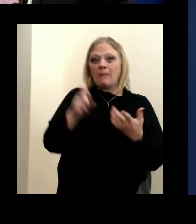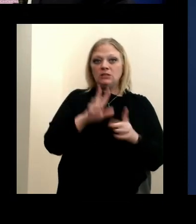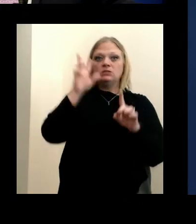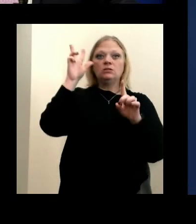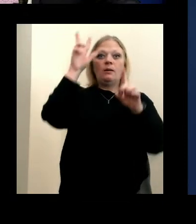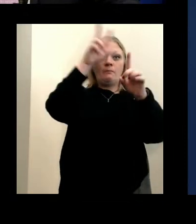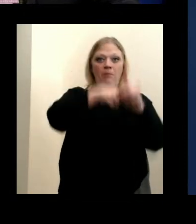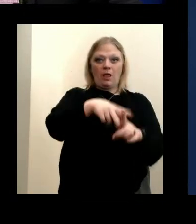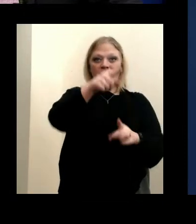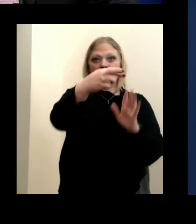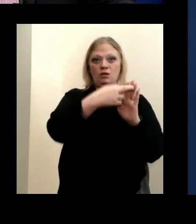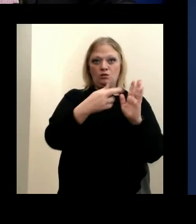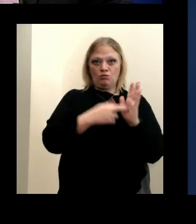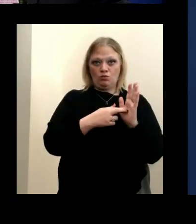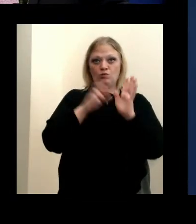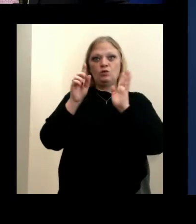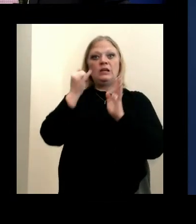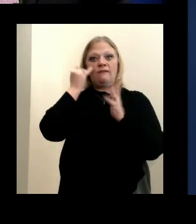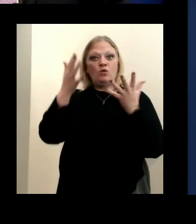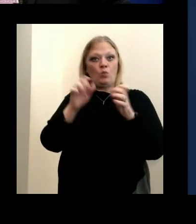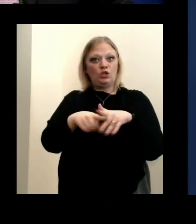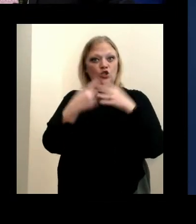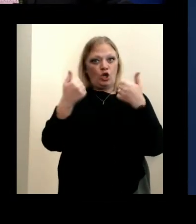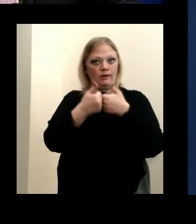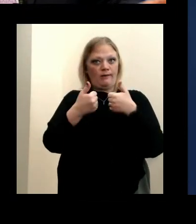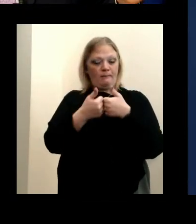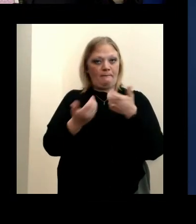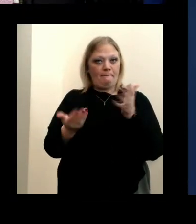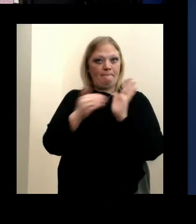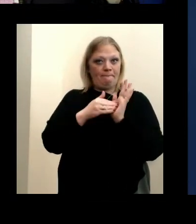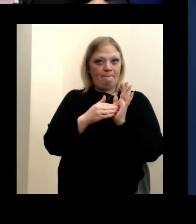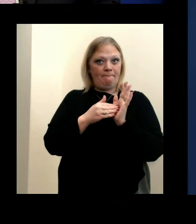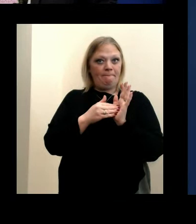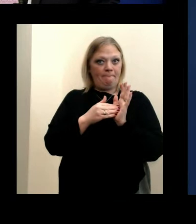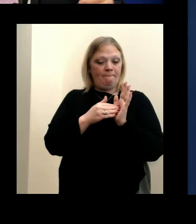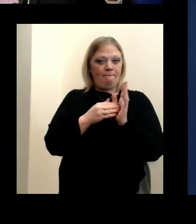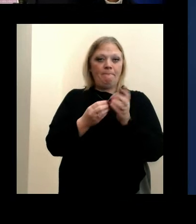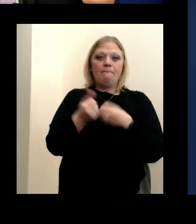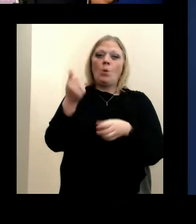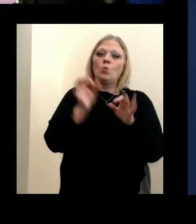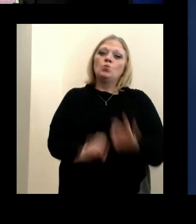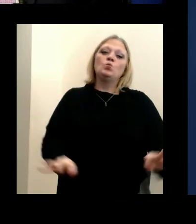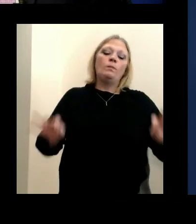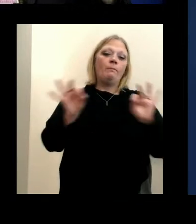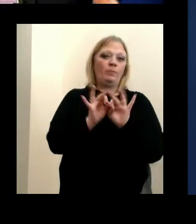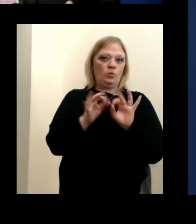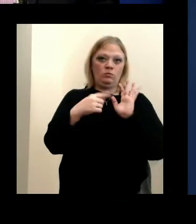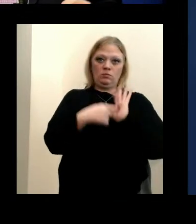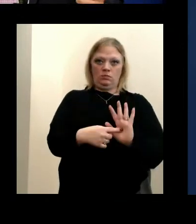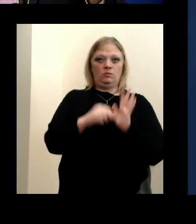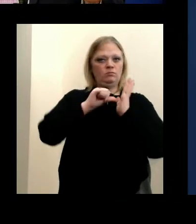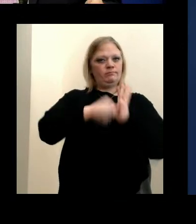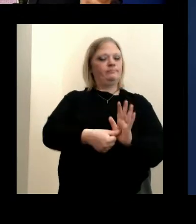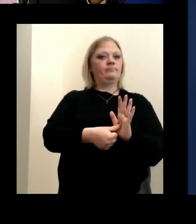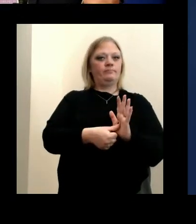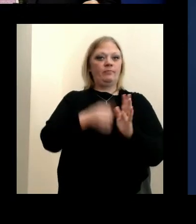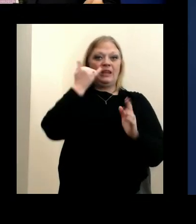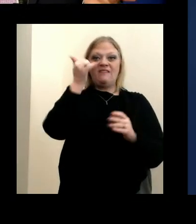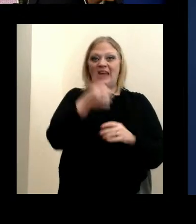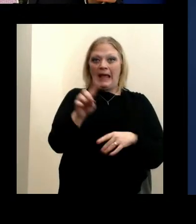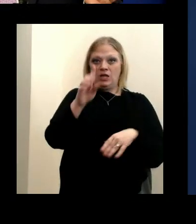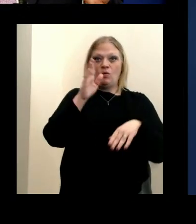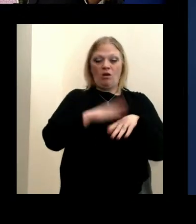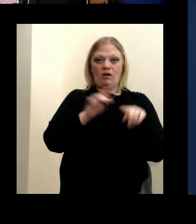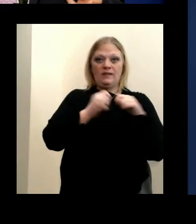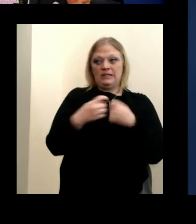rules to be able to pick up and start playing games again. And the most important one we want to identify is that if anybody on the team, a coach or a